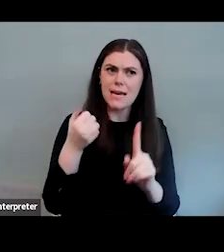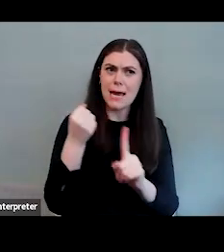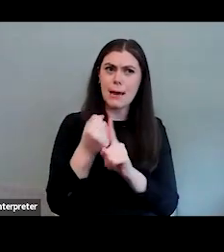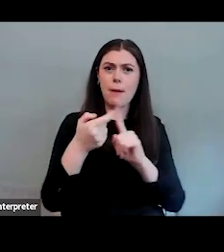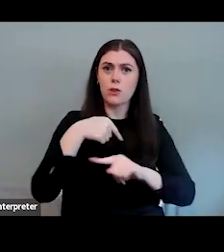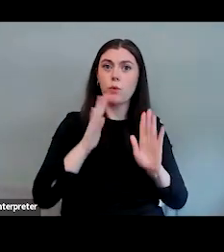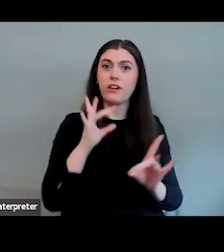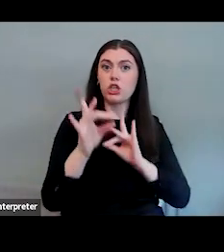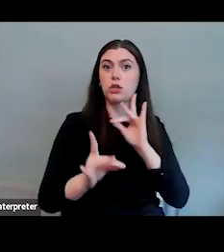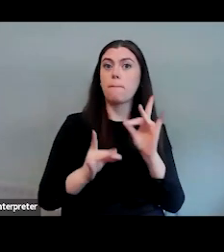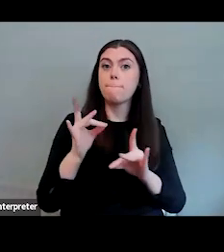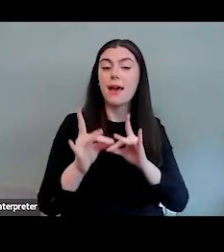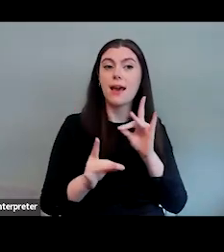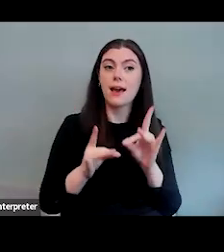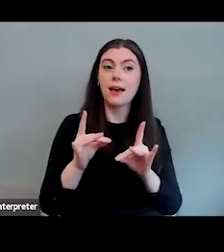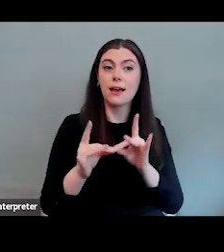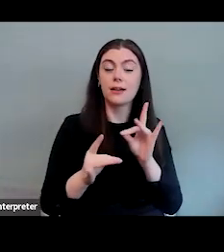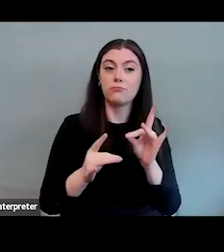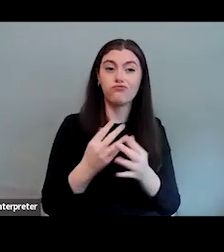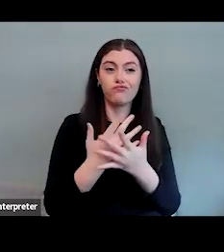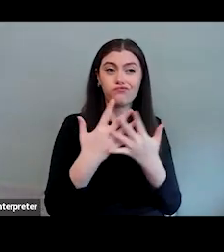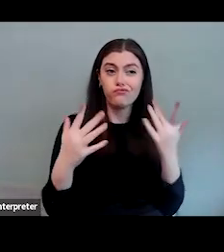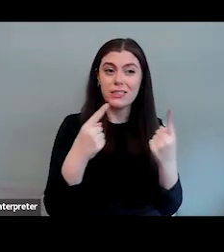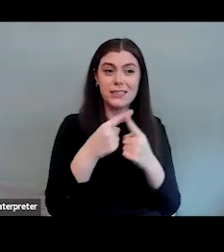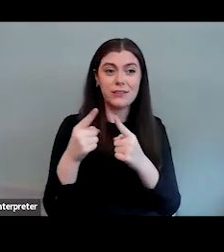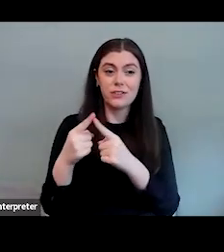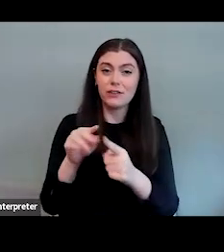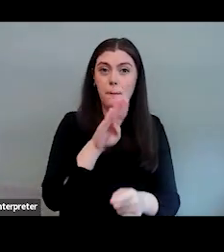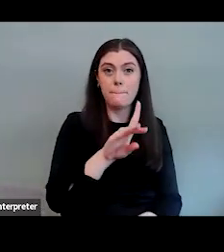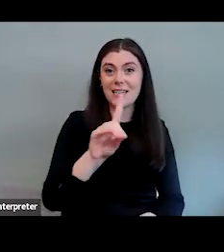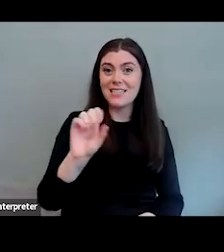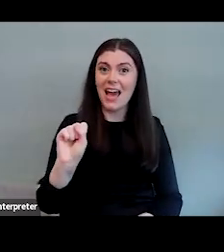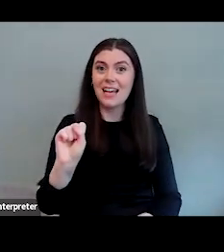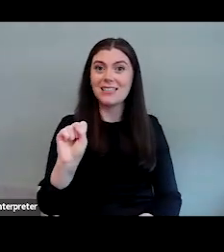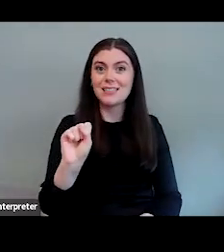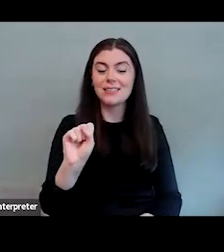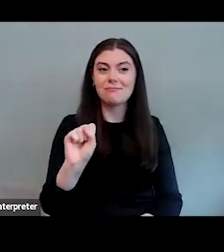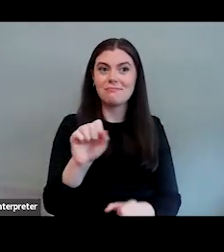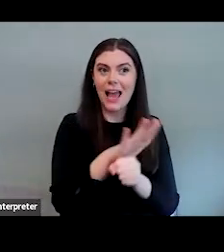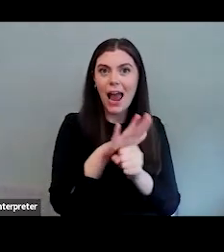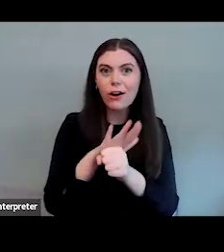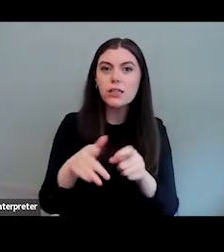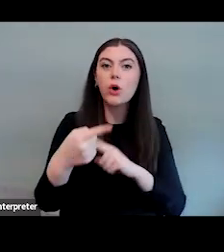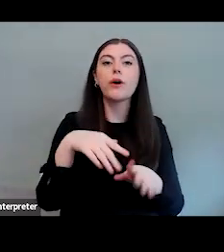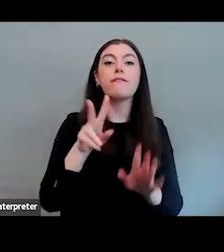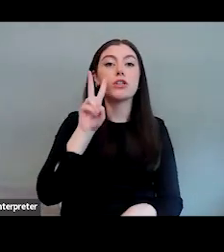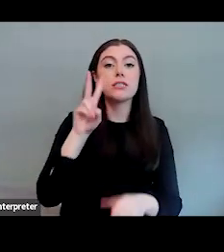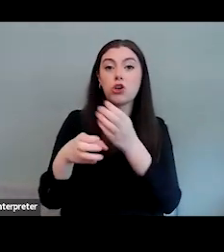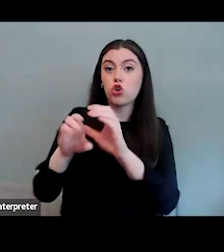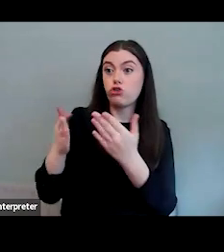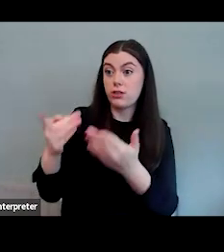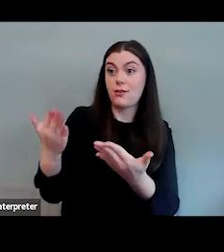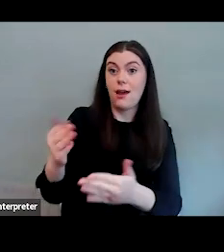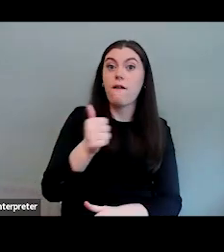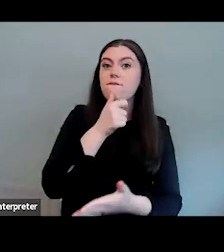we have achieved in all the different B, D, and S of the movement. We have seen countries for the first time